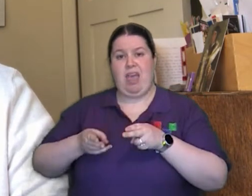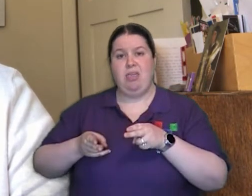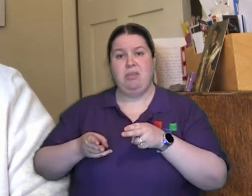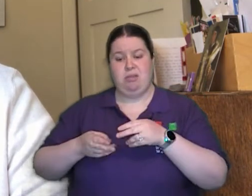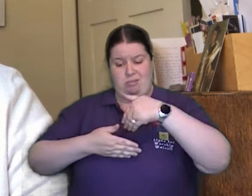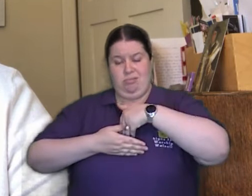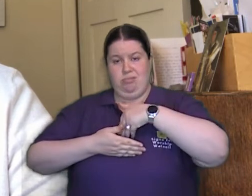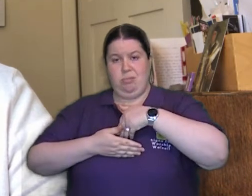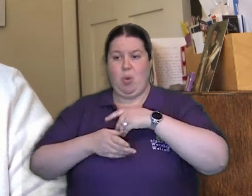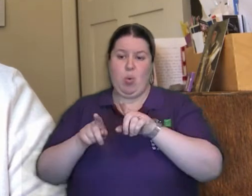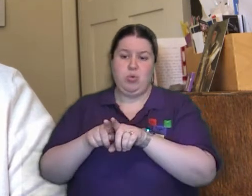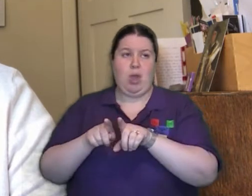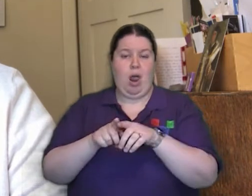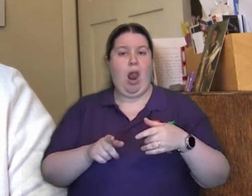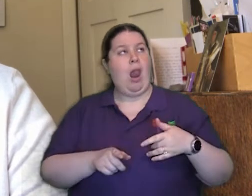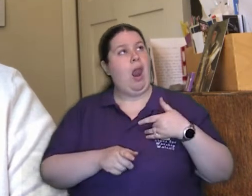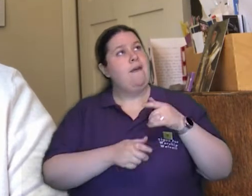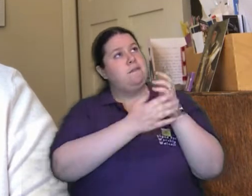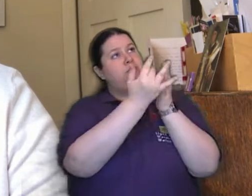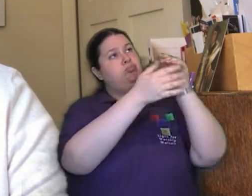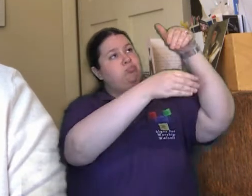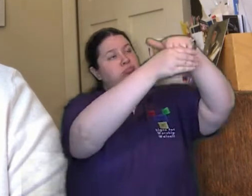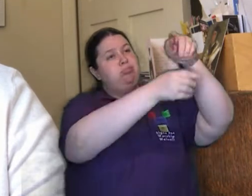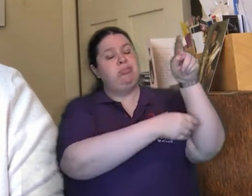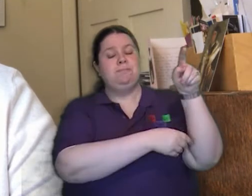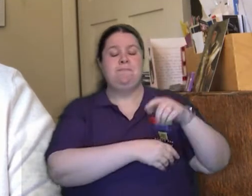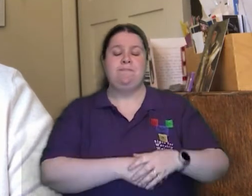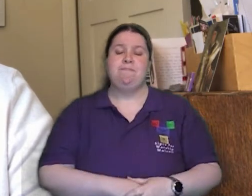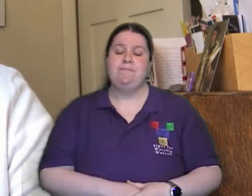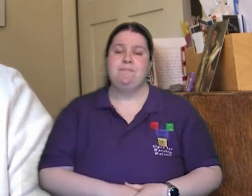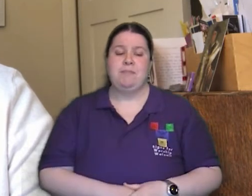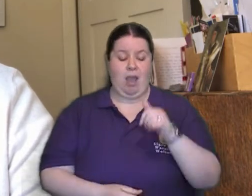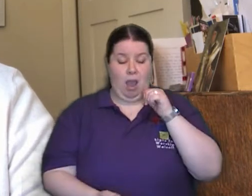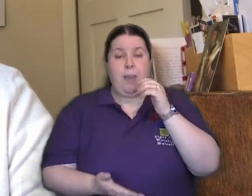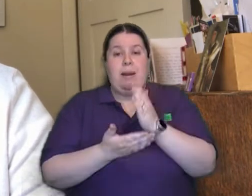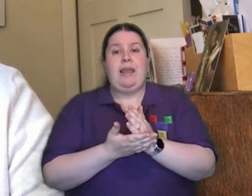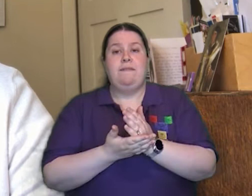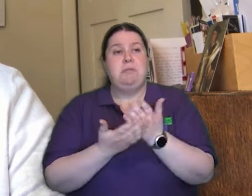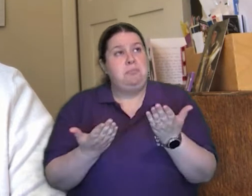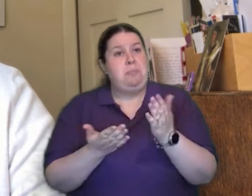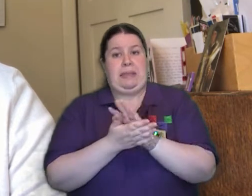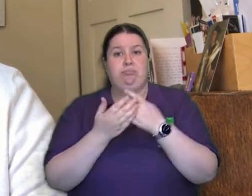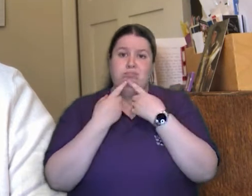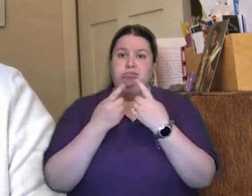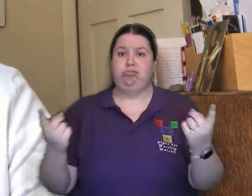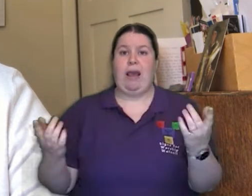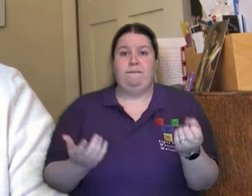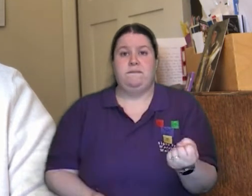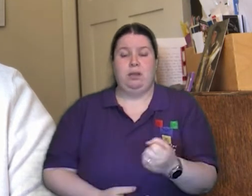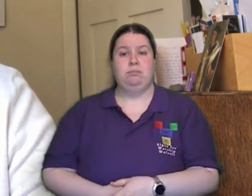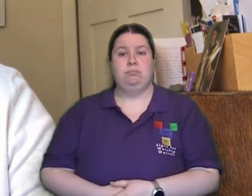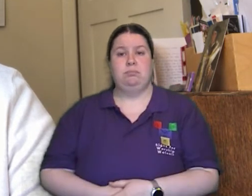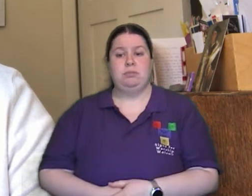death is at work in us, but life is at work in you. It is written, I believed, therefore I